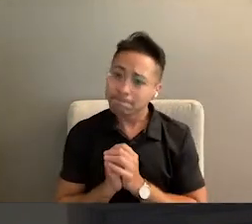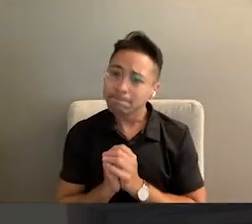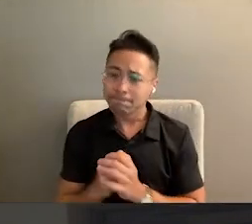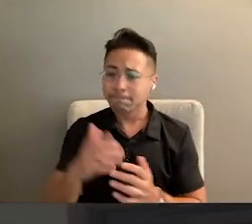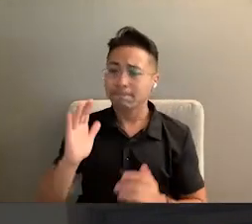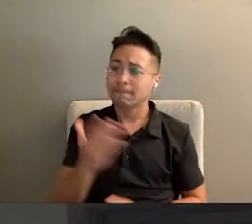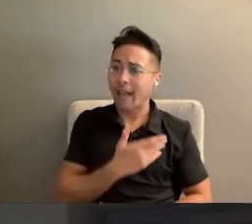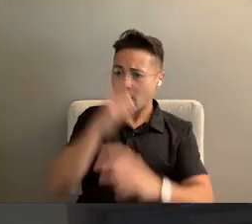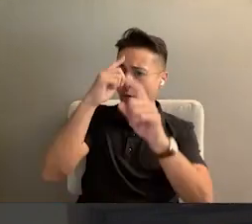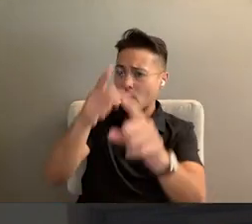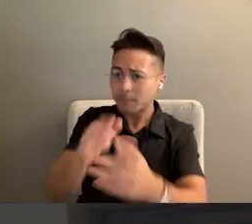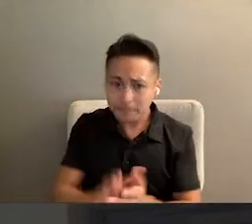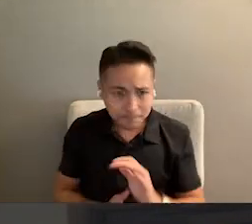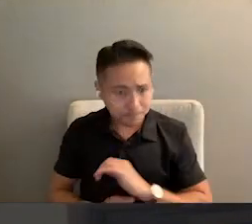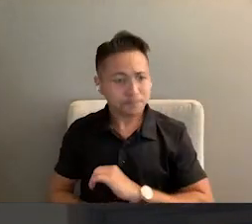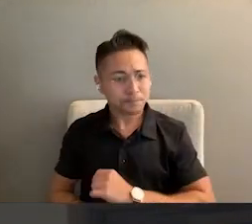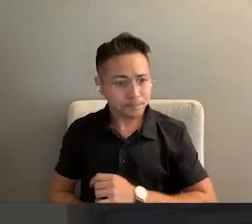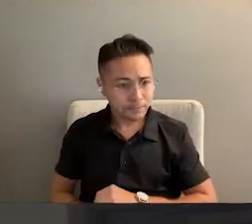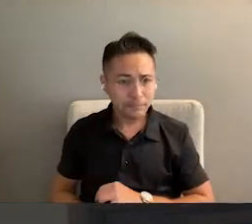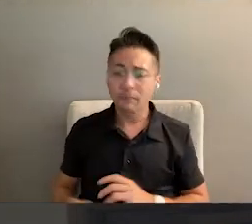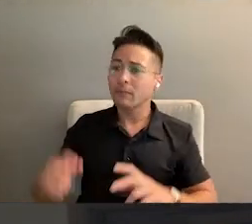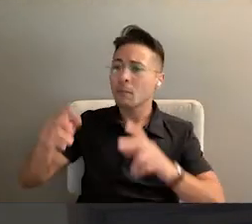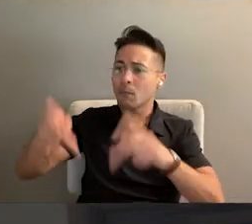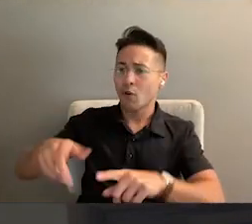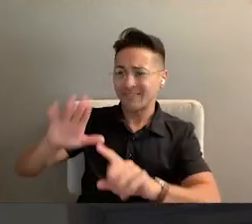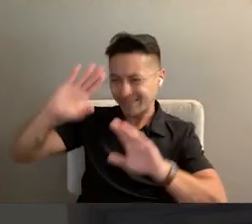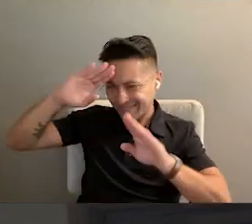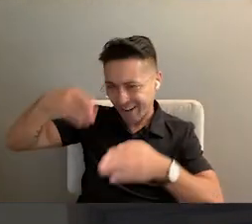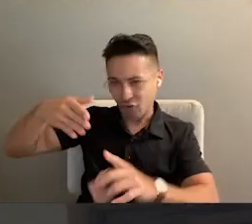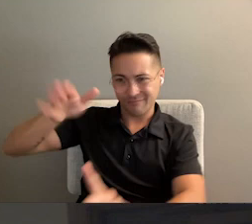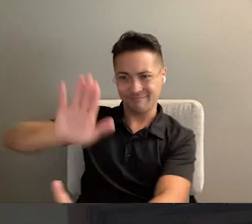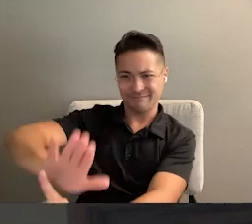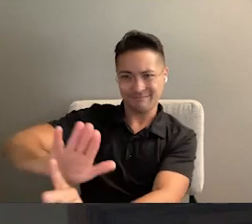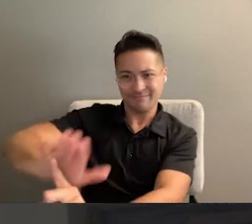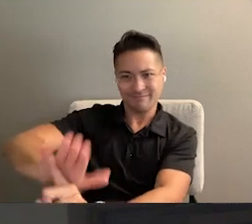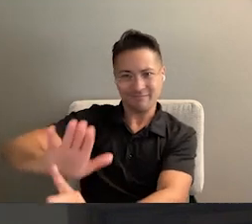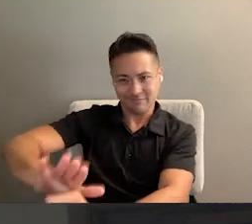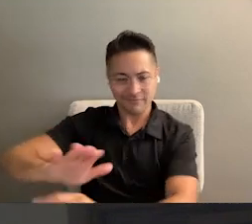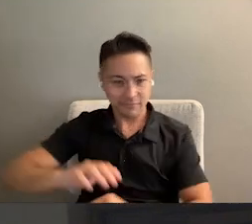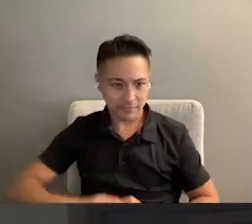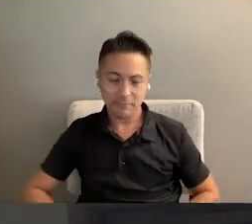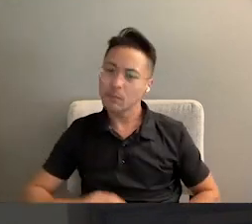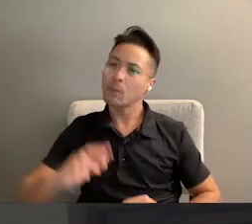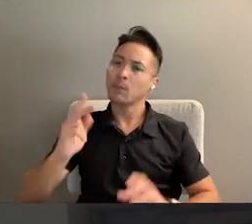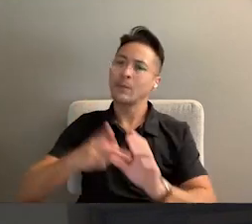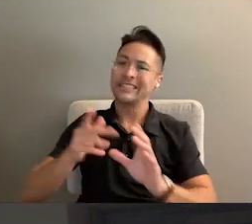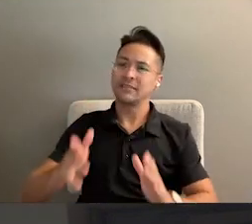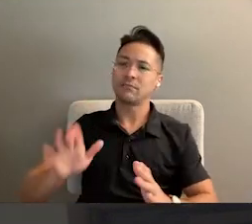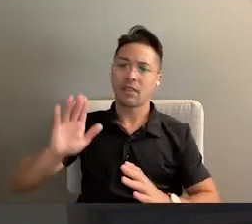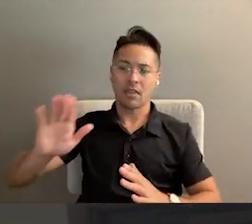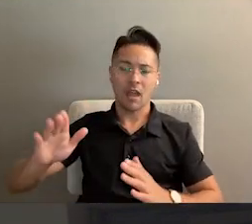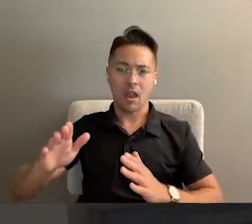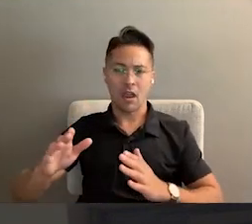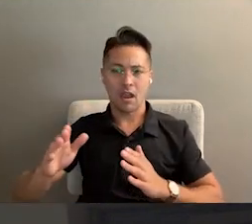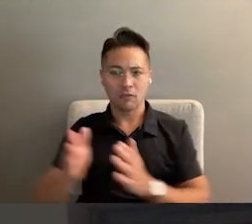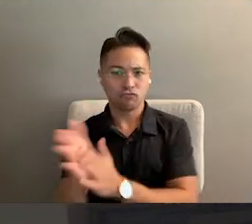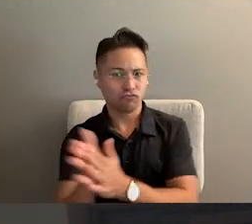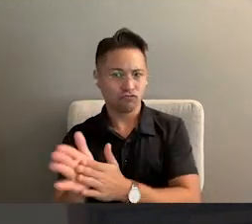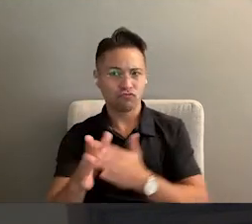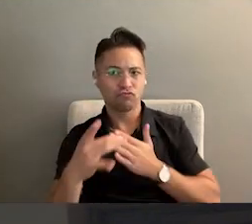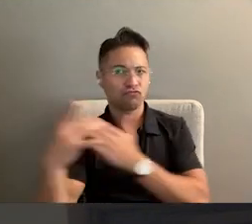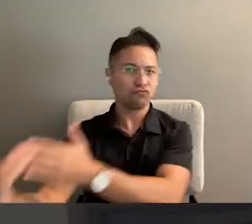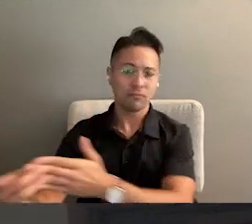actions, freedom, right? It is a, like I said, person-centered plan, and it is